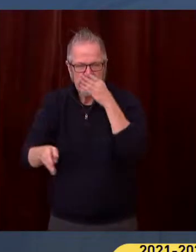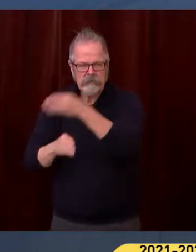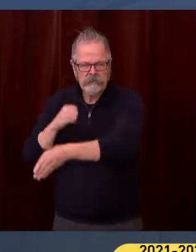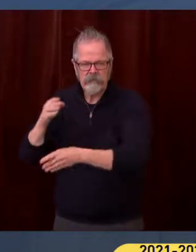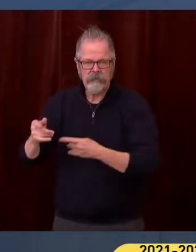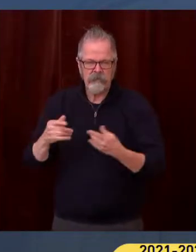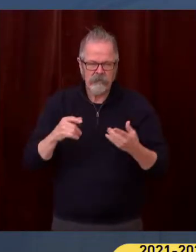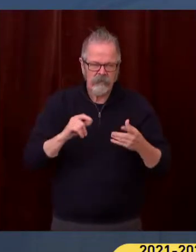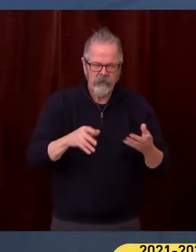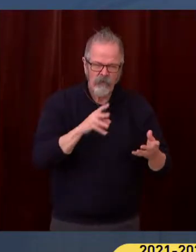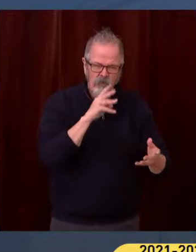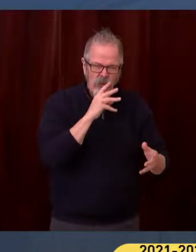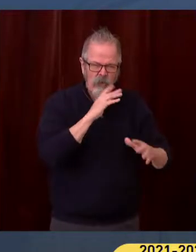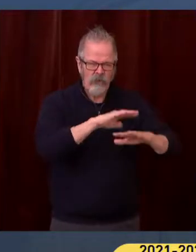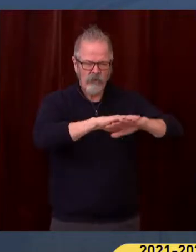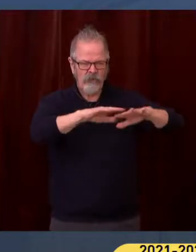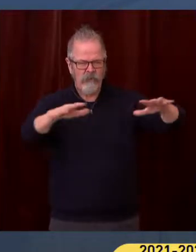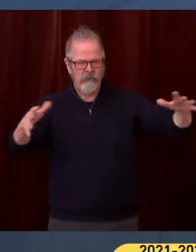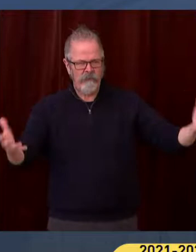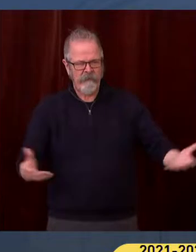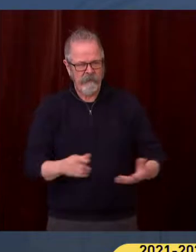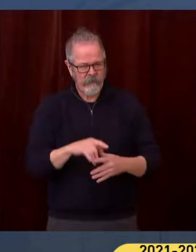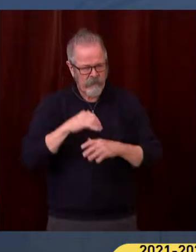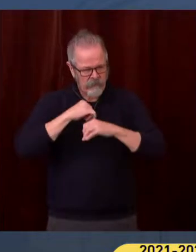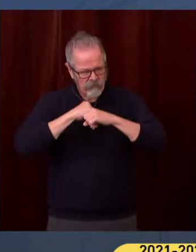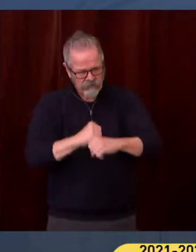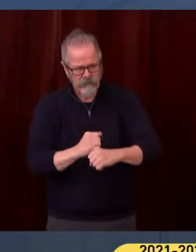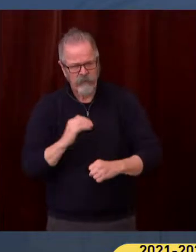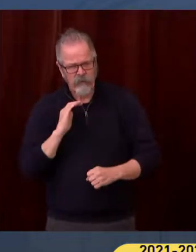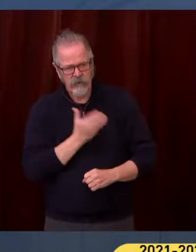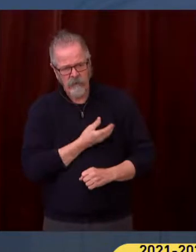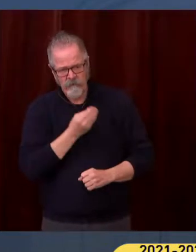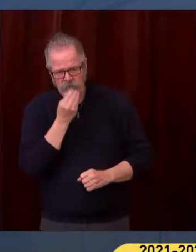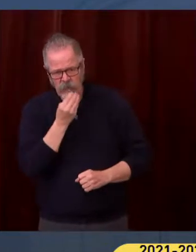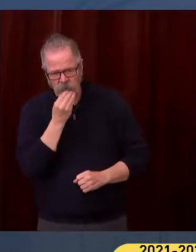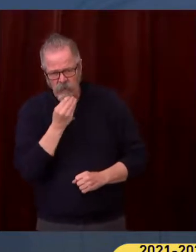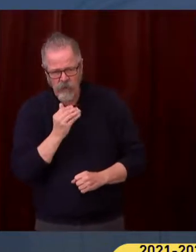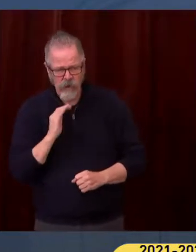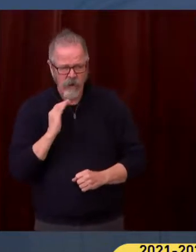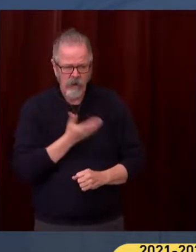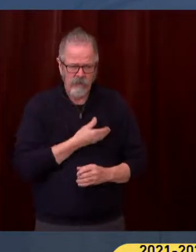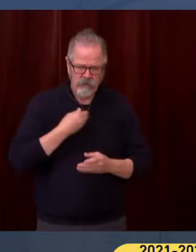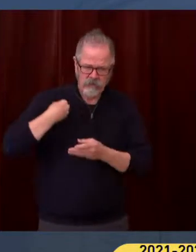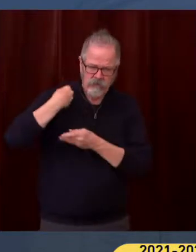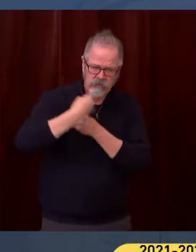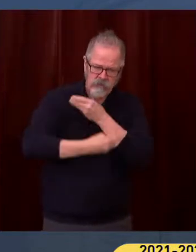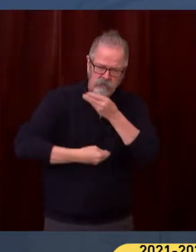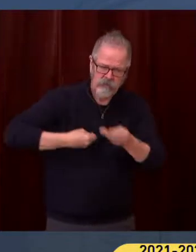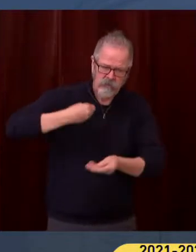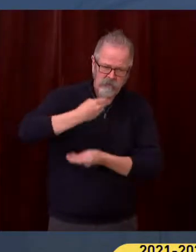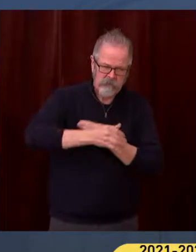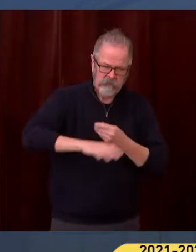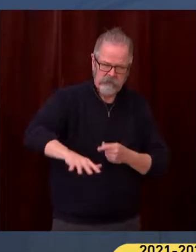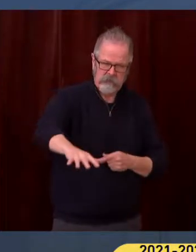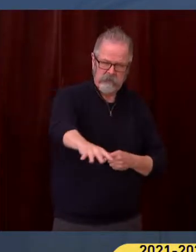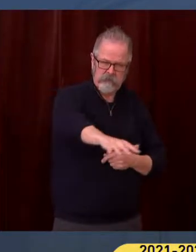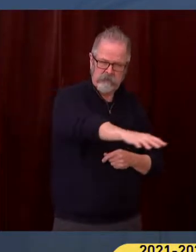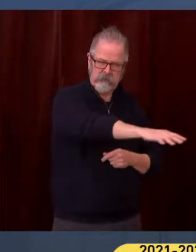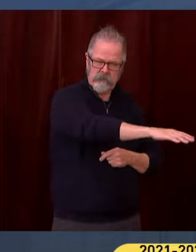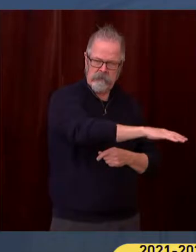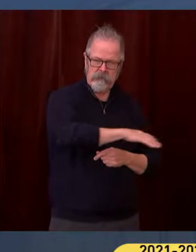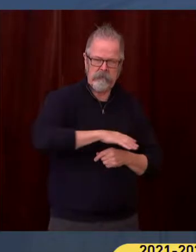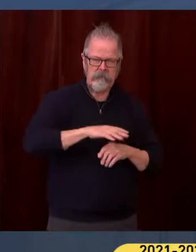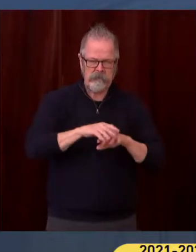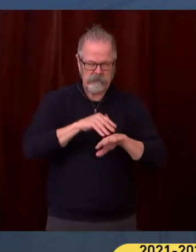change on those, among other impacts that we've been working on for decades to try to reverse. And we are really